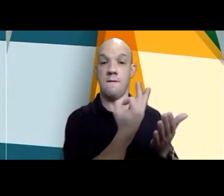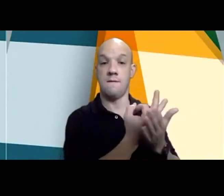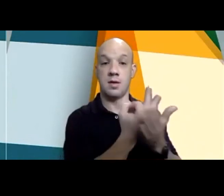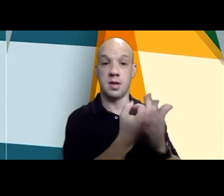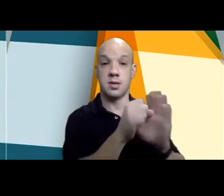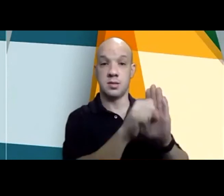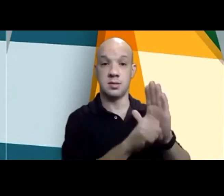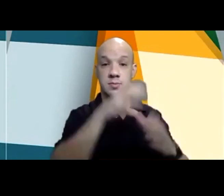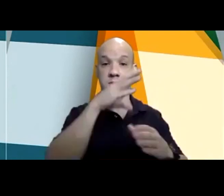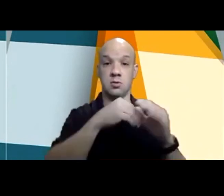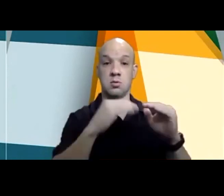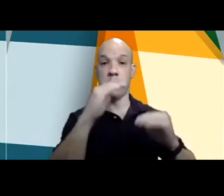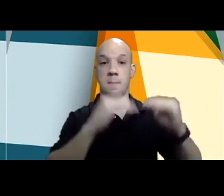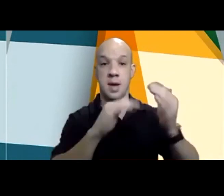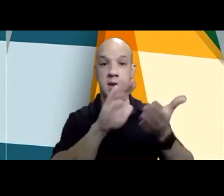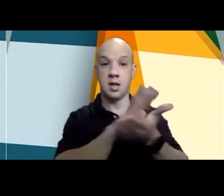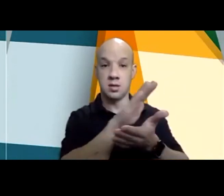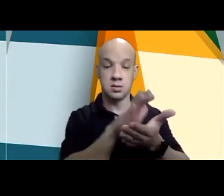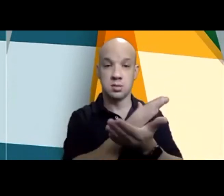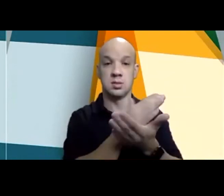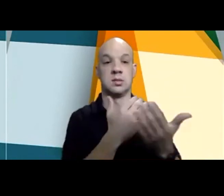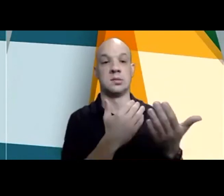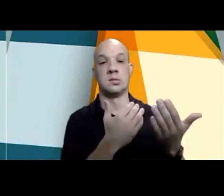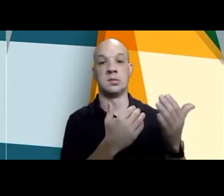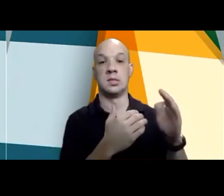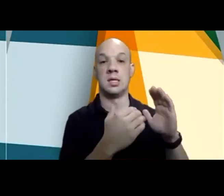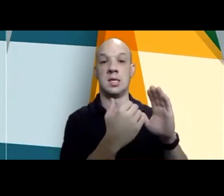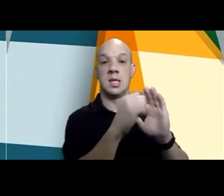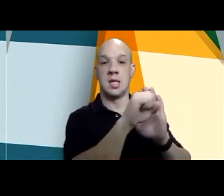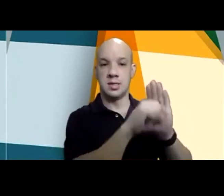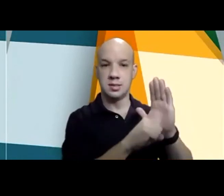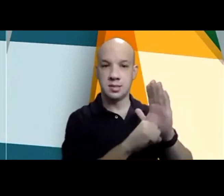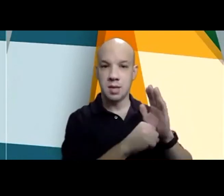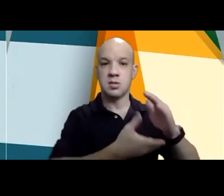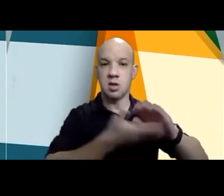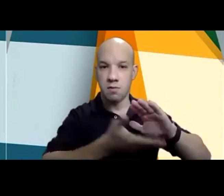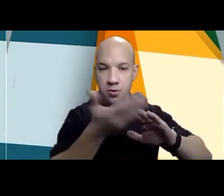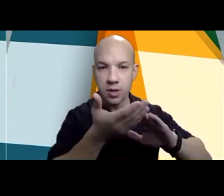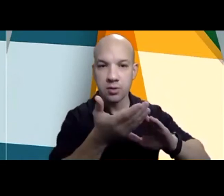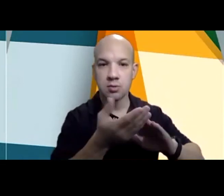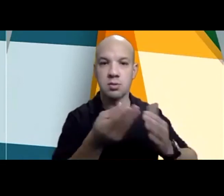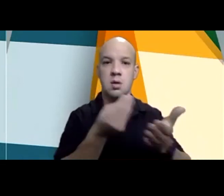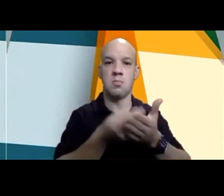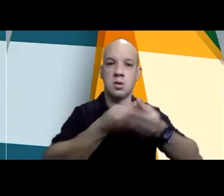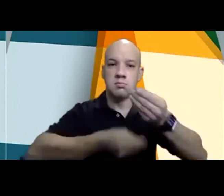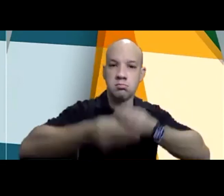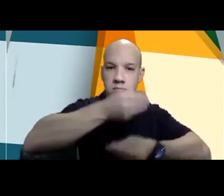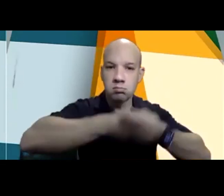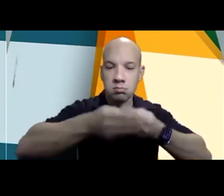sheet, statements of operations, statement of cash flows, and notes to the financial